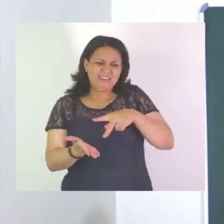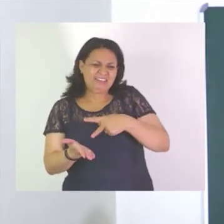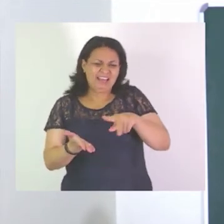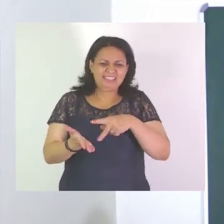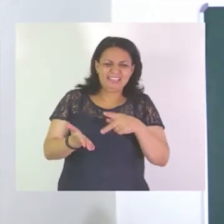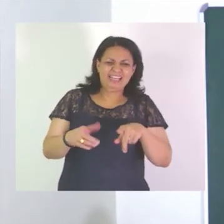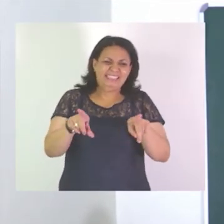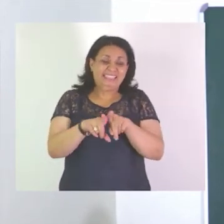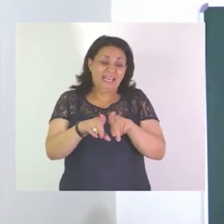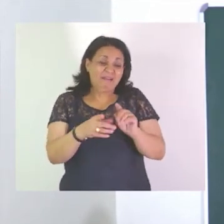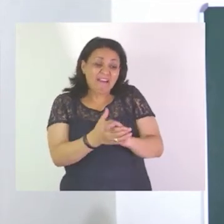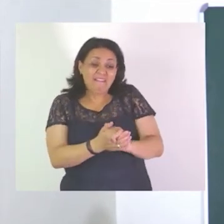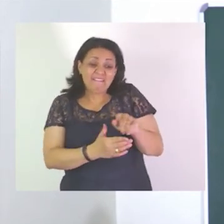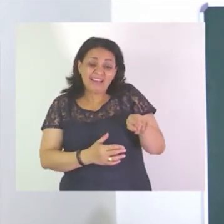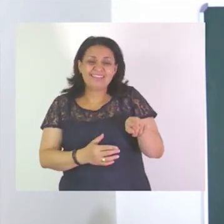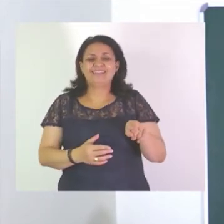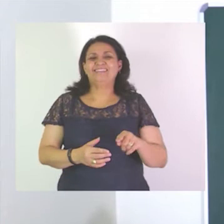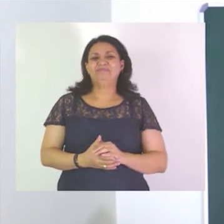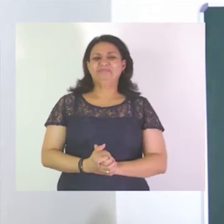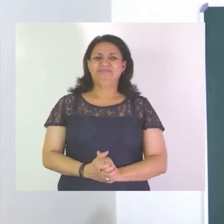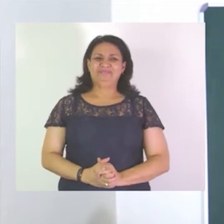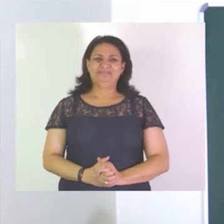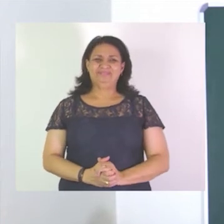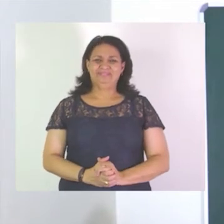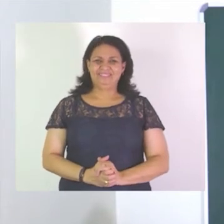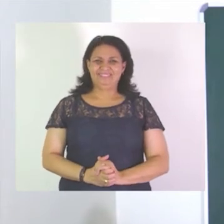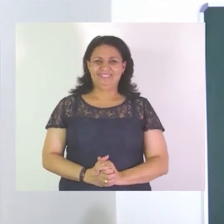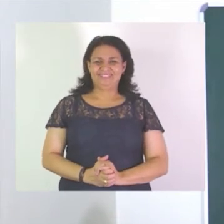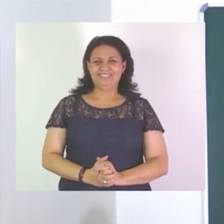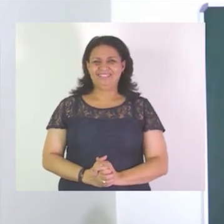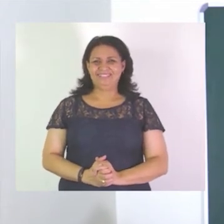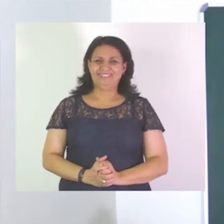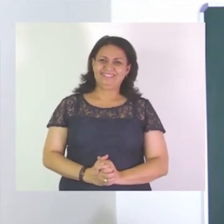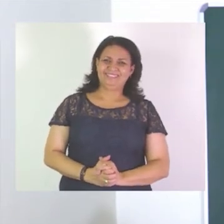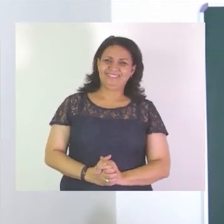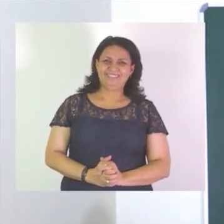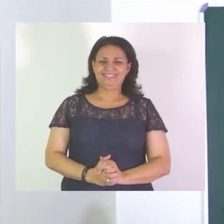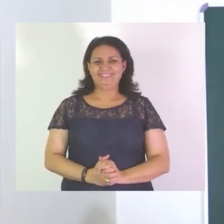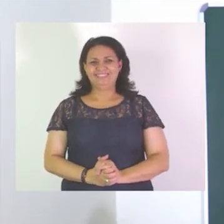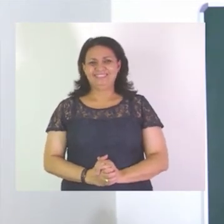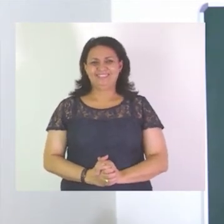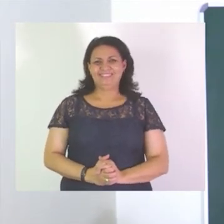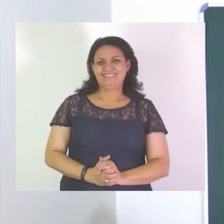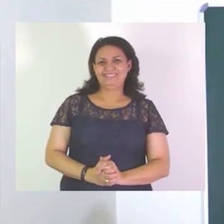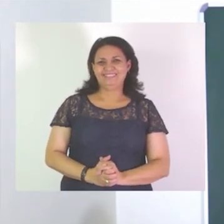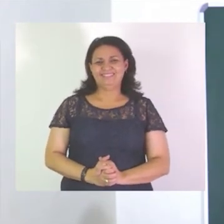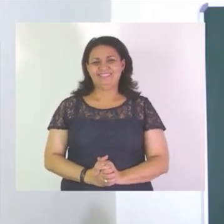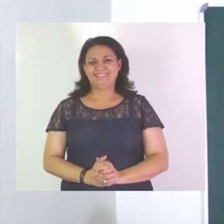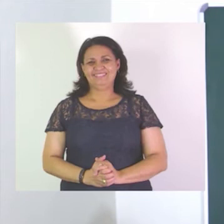to do. Are we ready? My friend, are you ready? MP Ink says, in